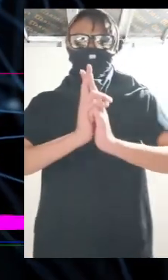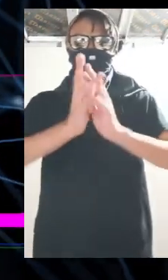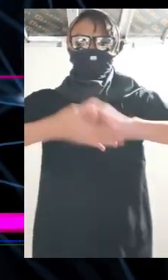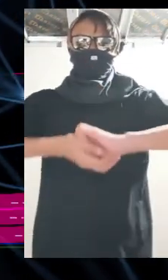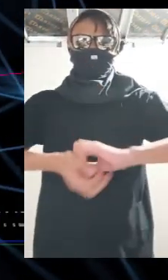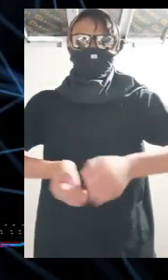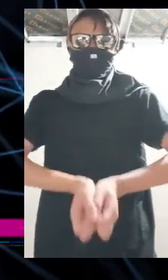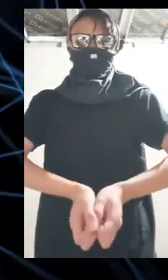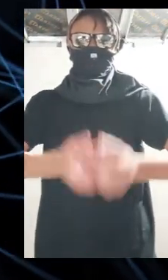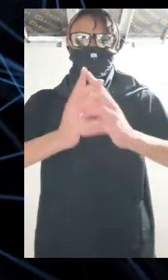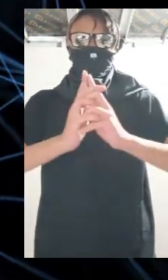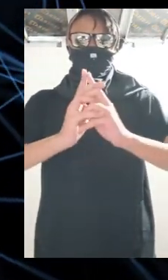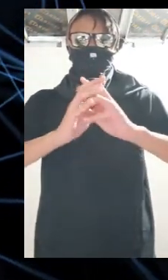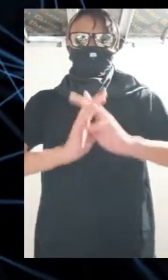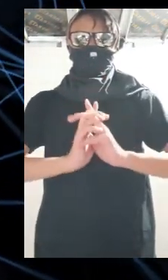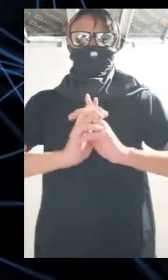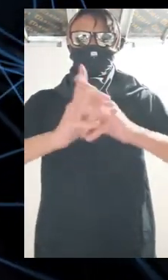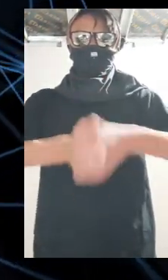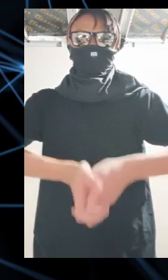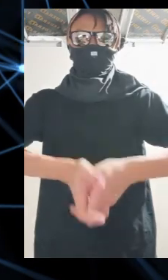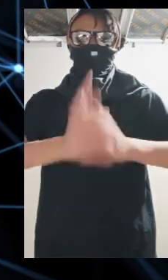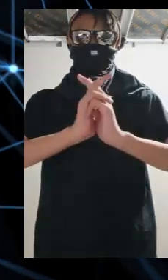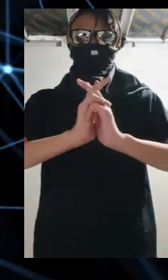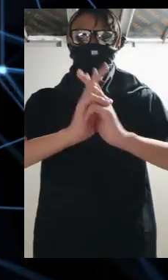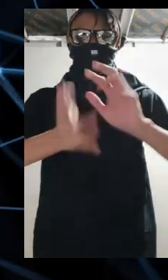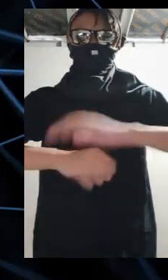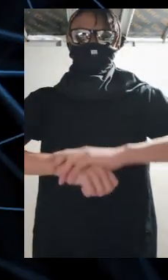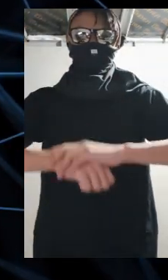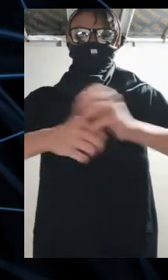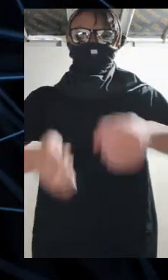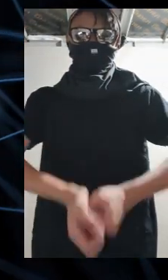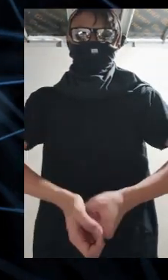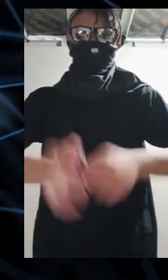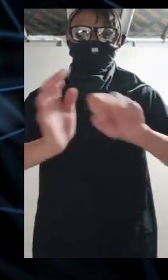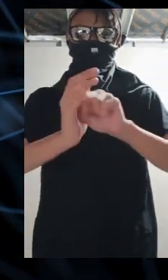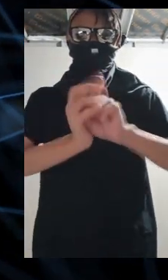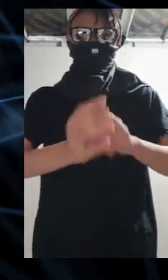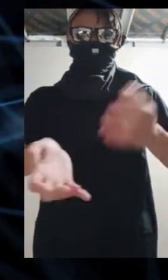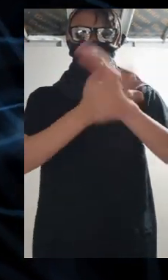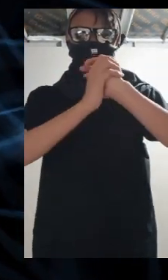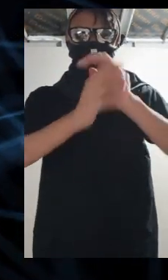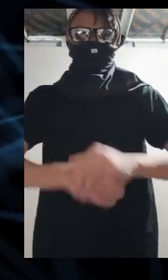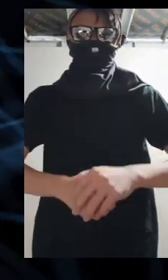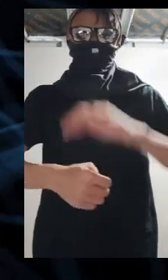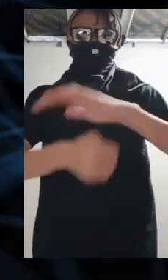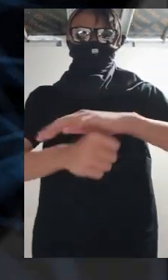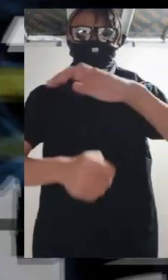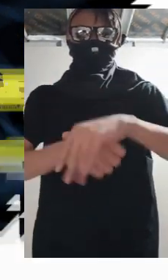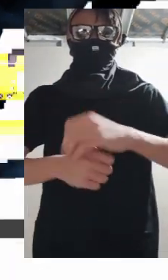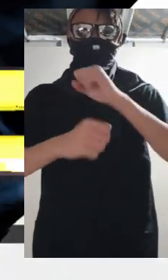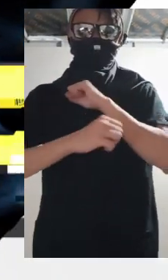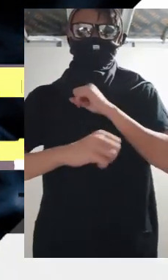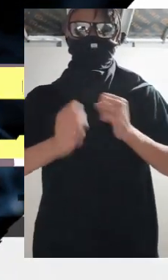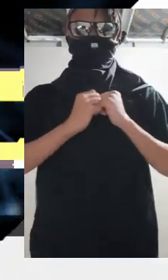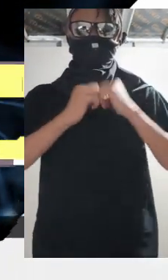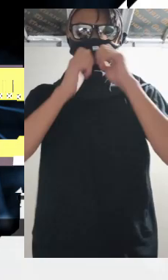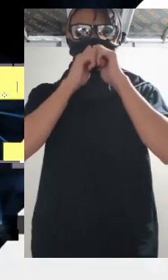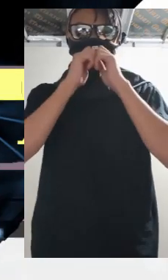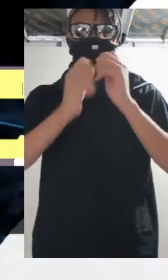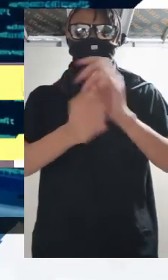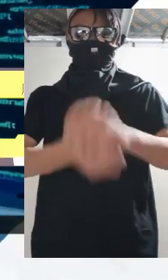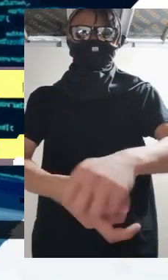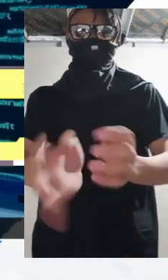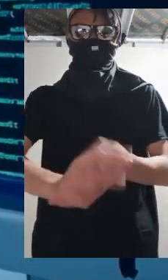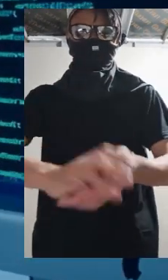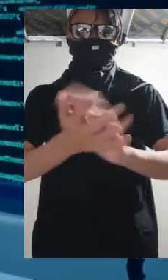the process of reducing the risks or impact of these weaknesses through security controls and protective measures. Common mitigation